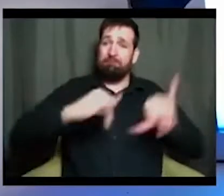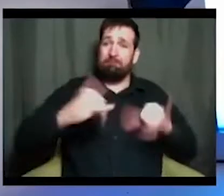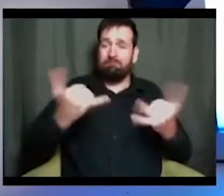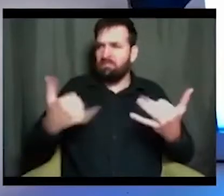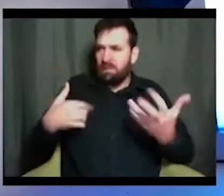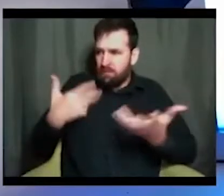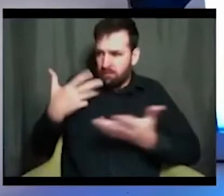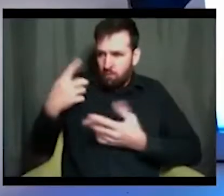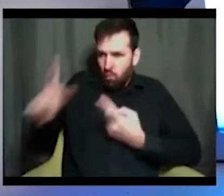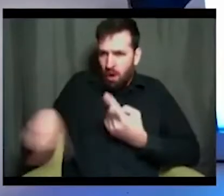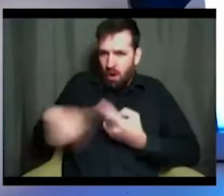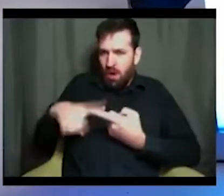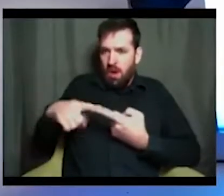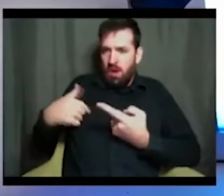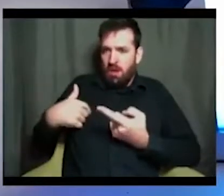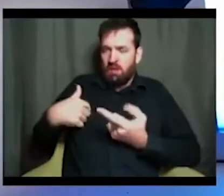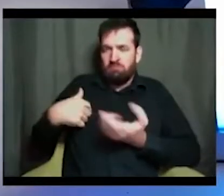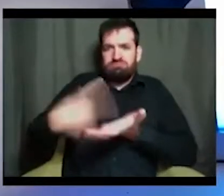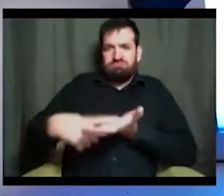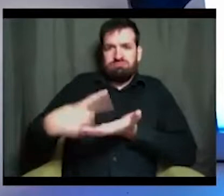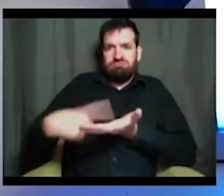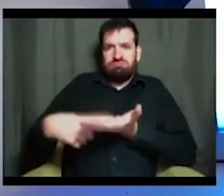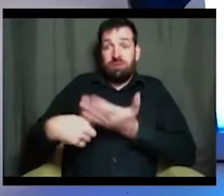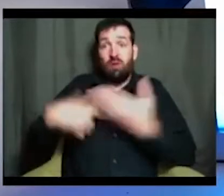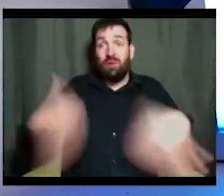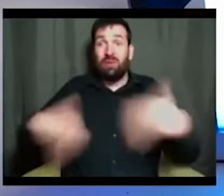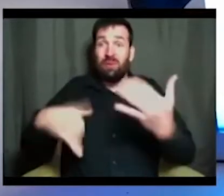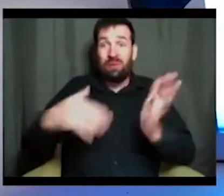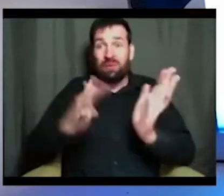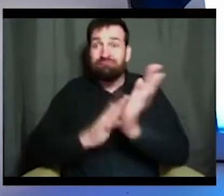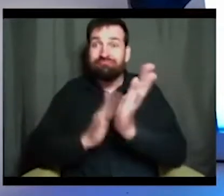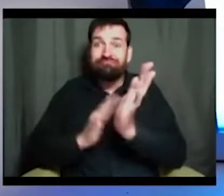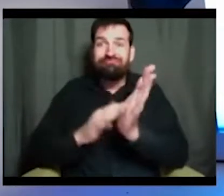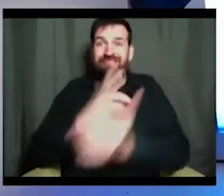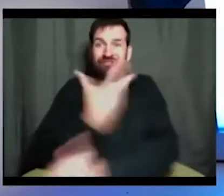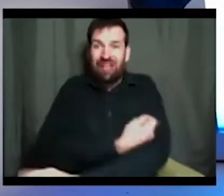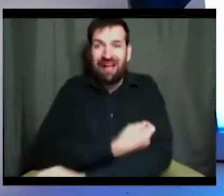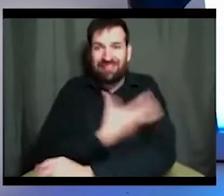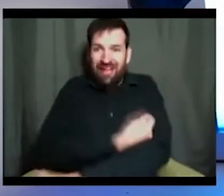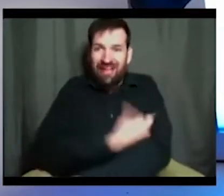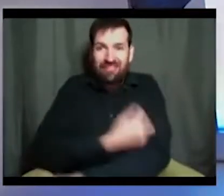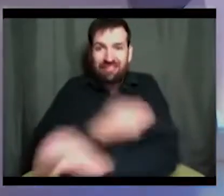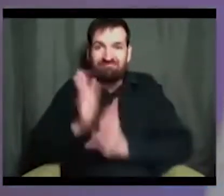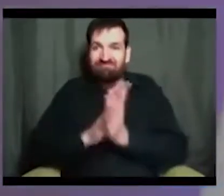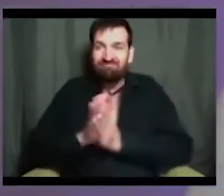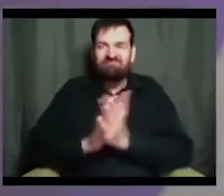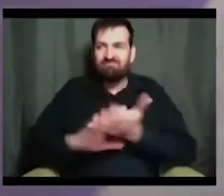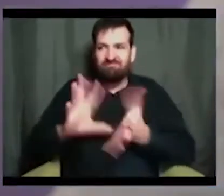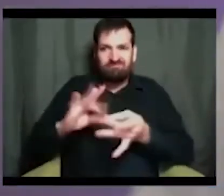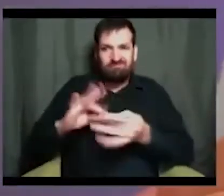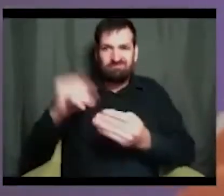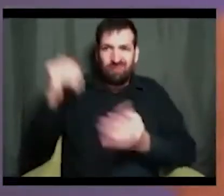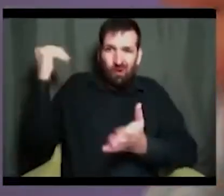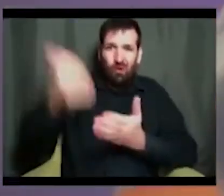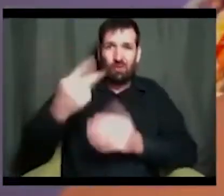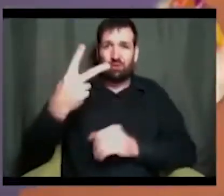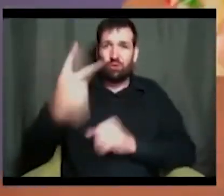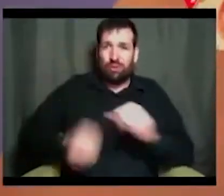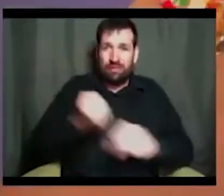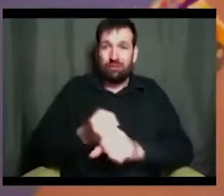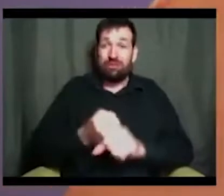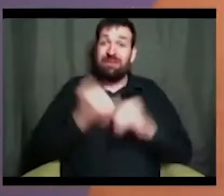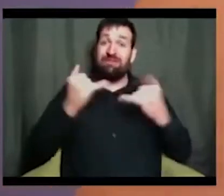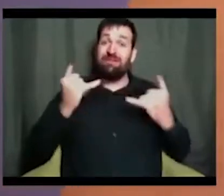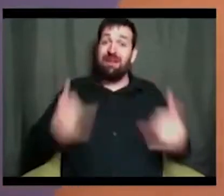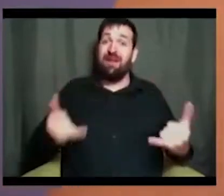overtalked the idea of a shot before? It's so they've been hearing about this for darn near 2 years, and then here it is, and oh,